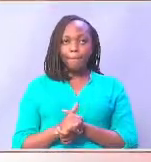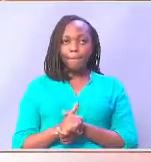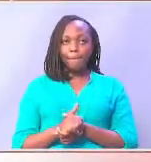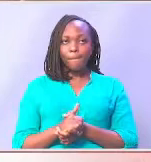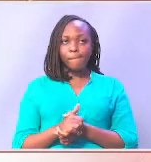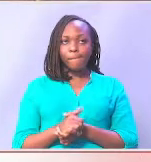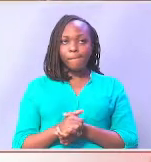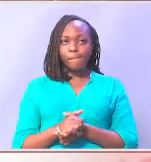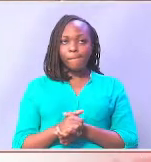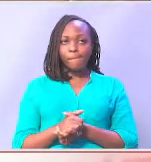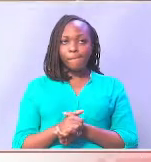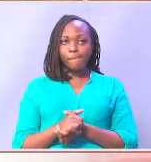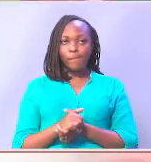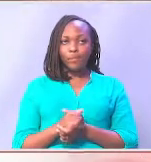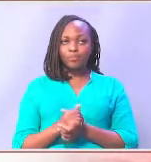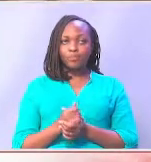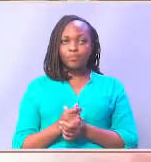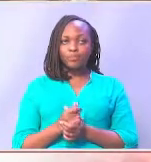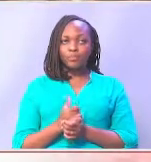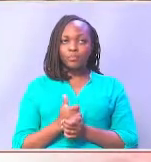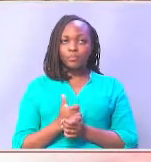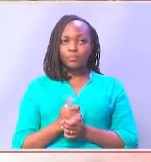Who likes the mess?